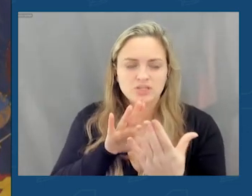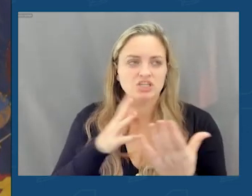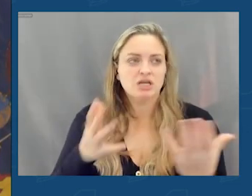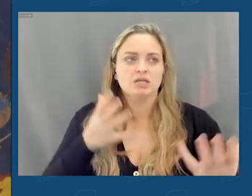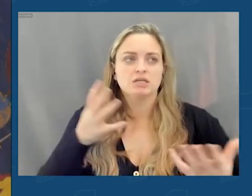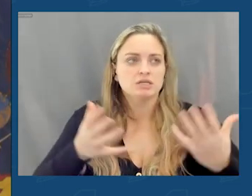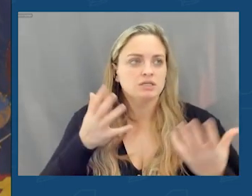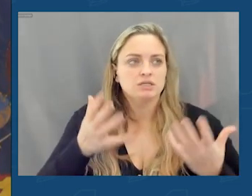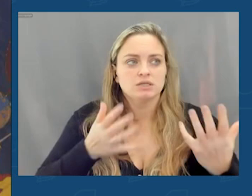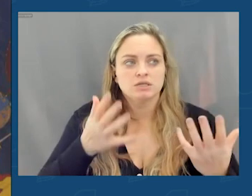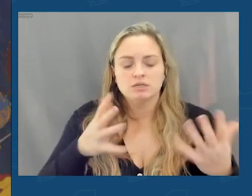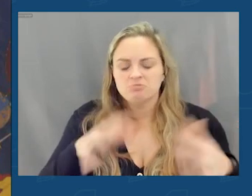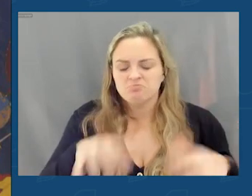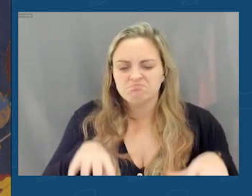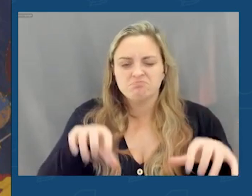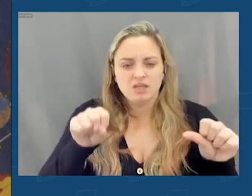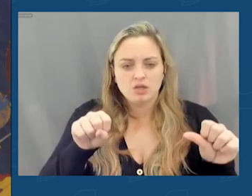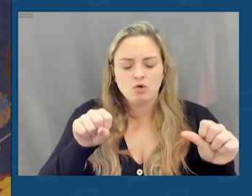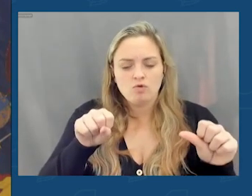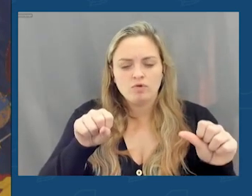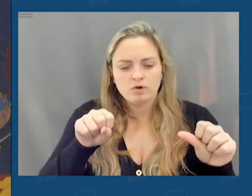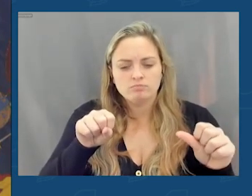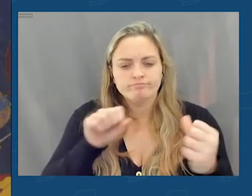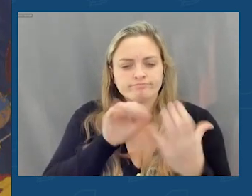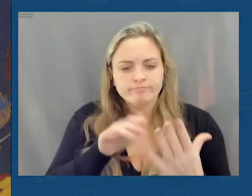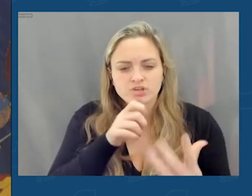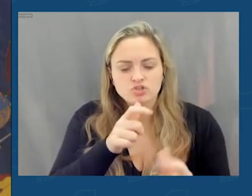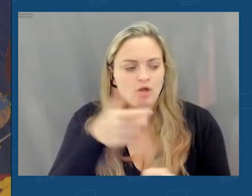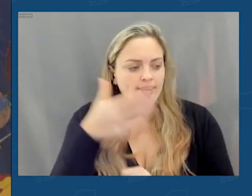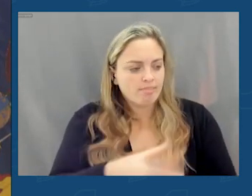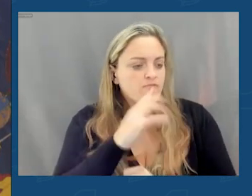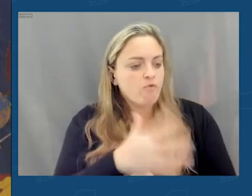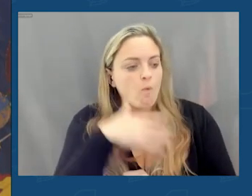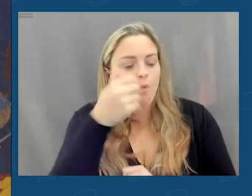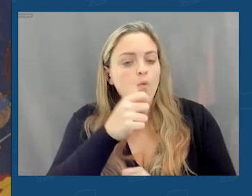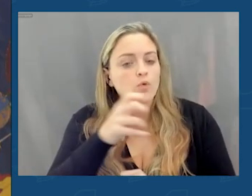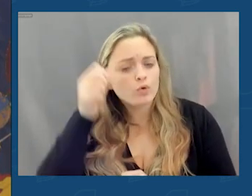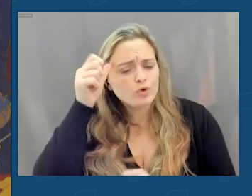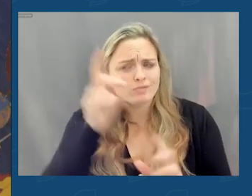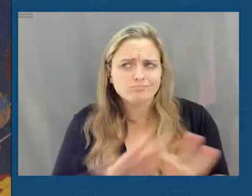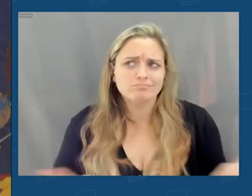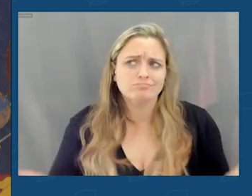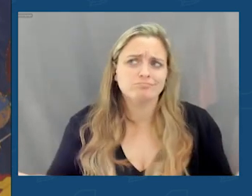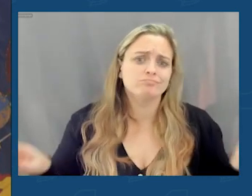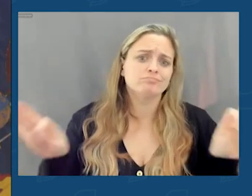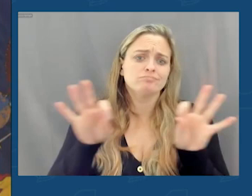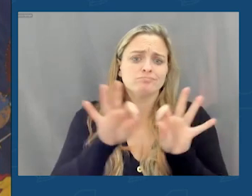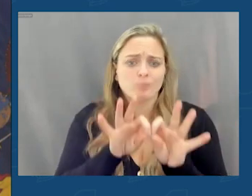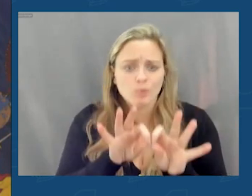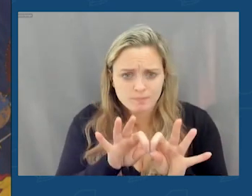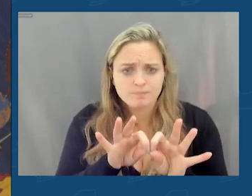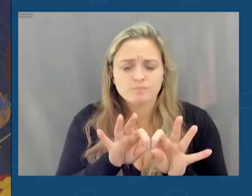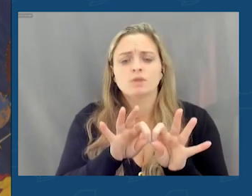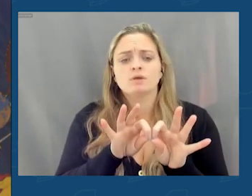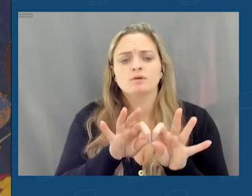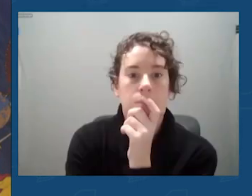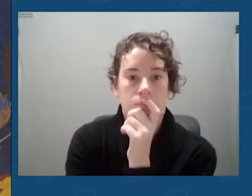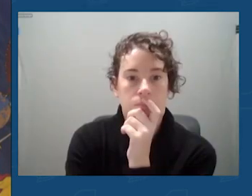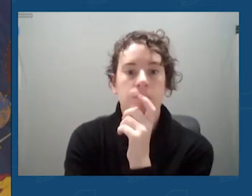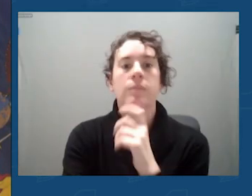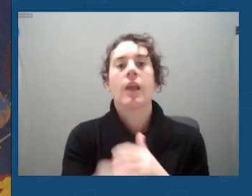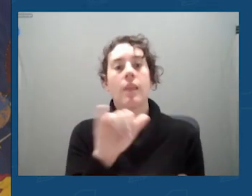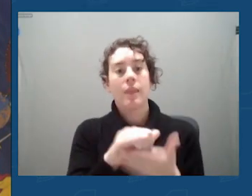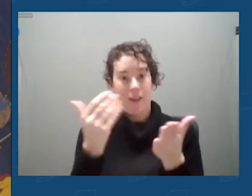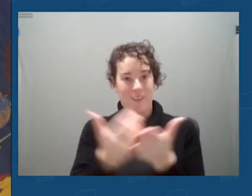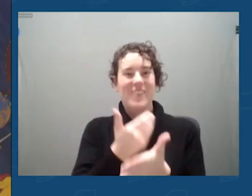taking over them and making sure that they're not there for older adults is so incredibly important. And this new law will also go